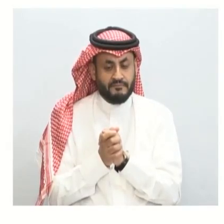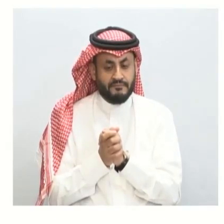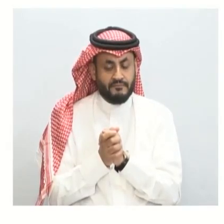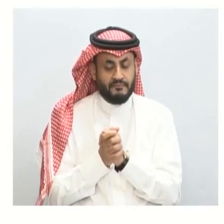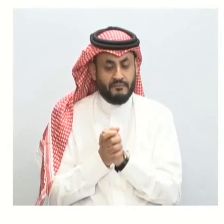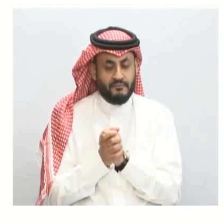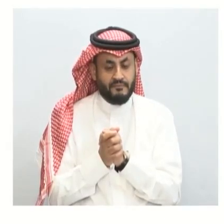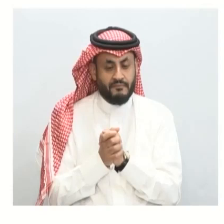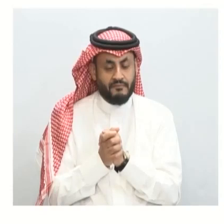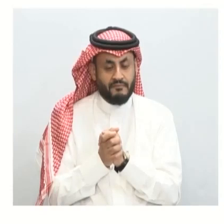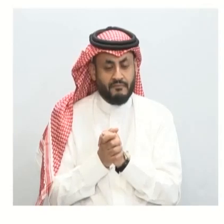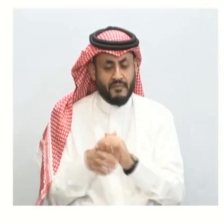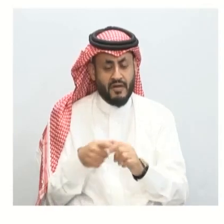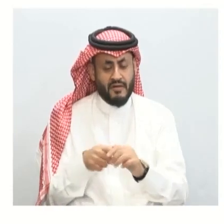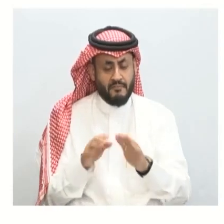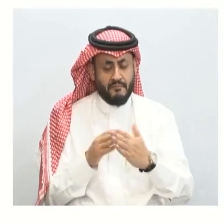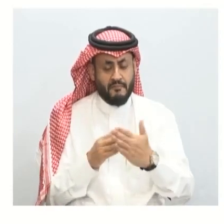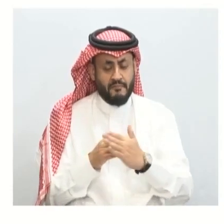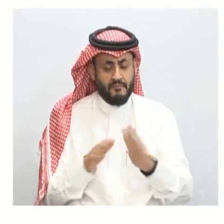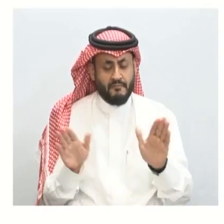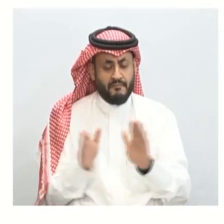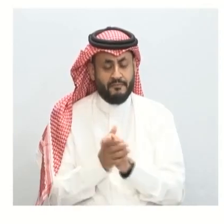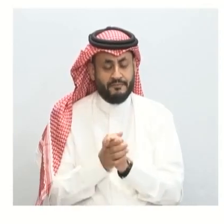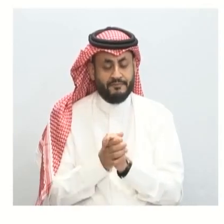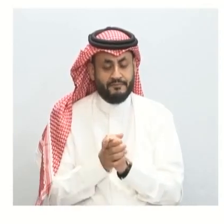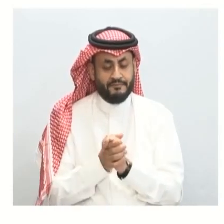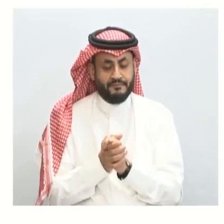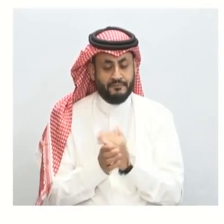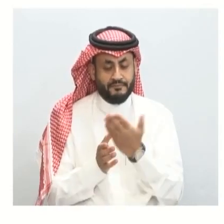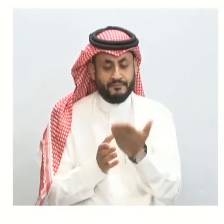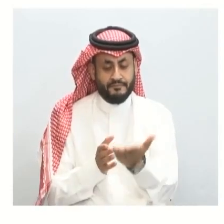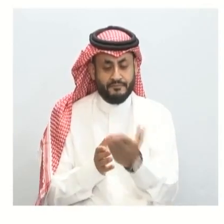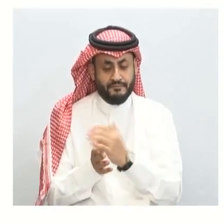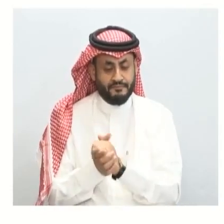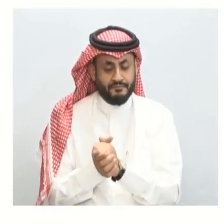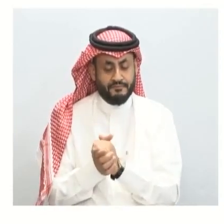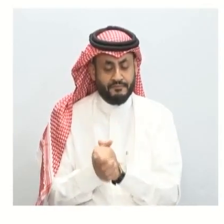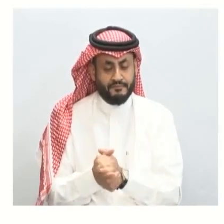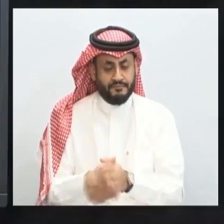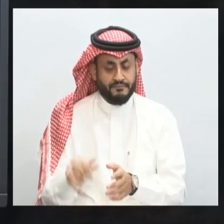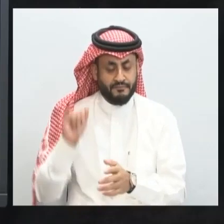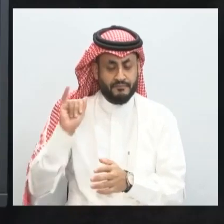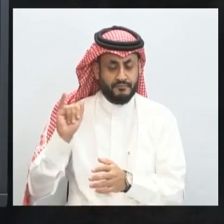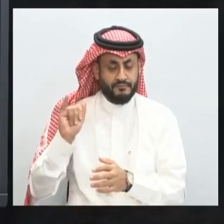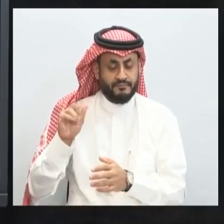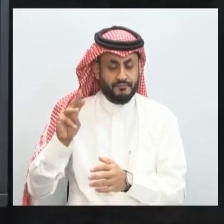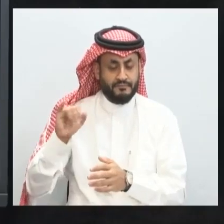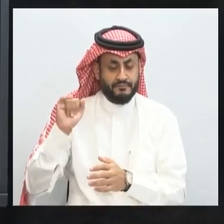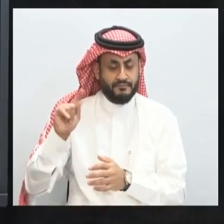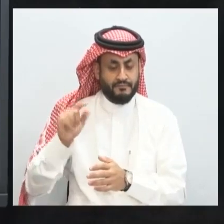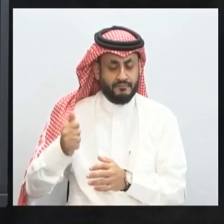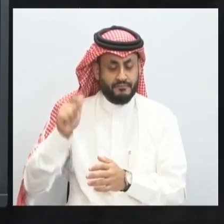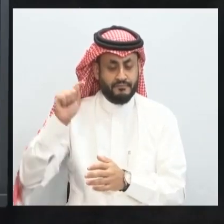Okay, so time's up. Yes, now we have here the word limitations. So at the very end